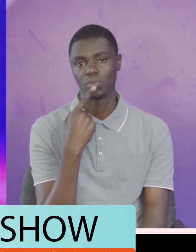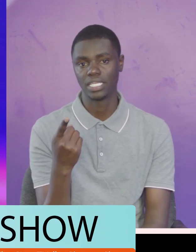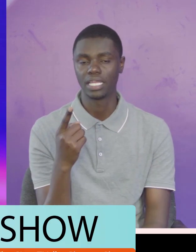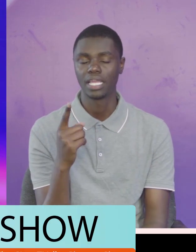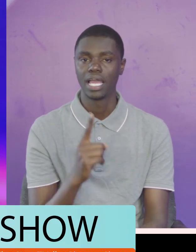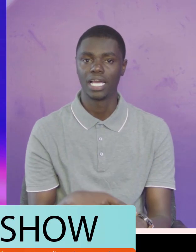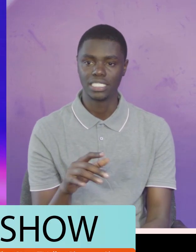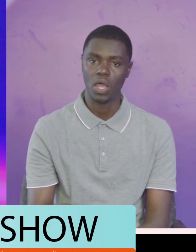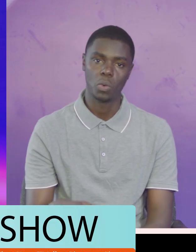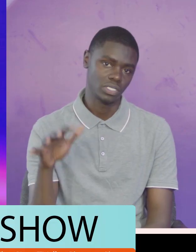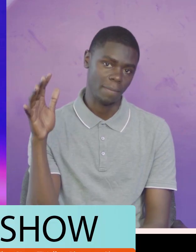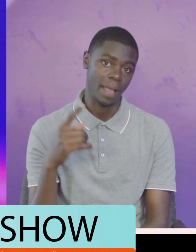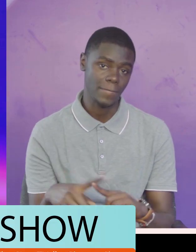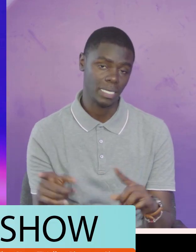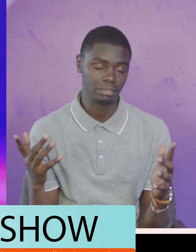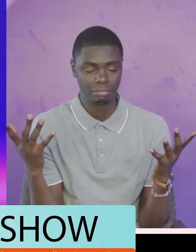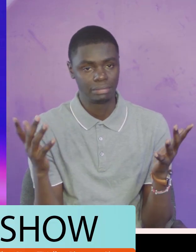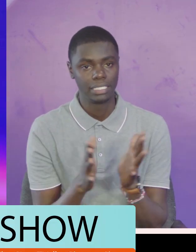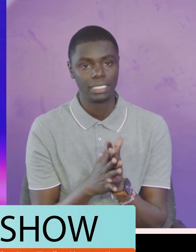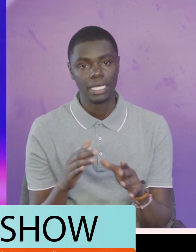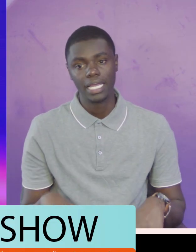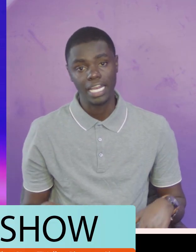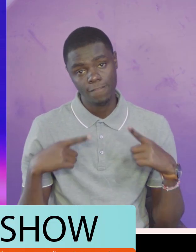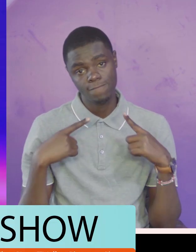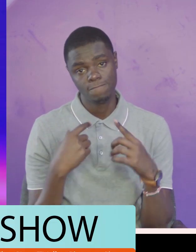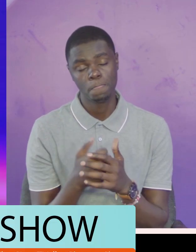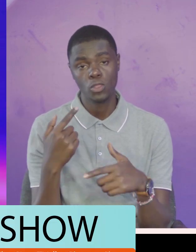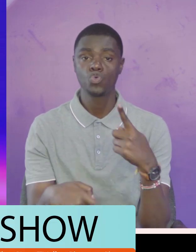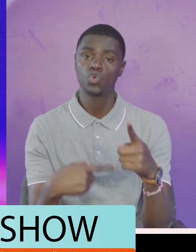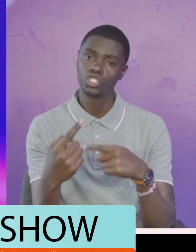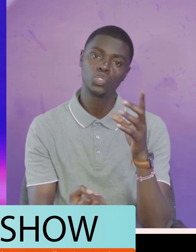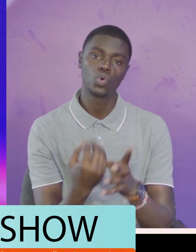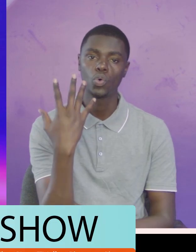I would say, as I was coming up. And in life, you